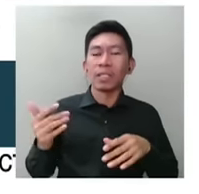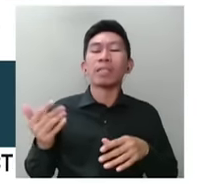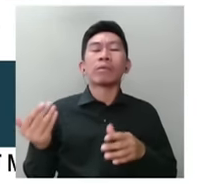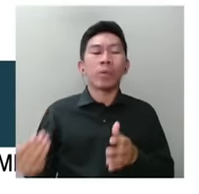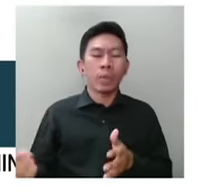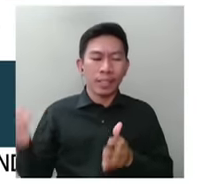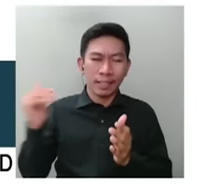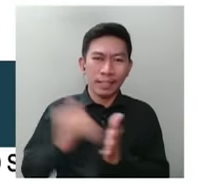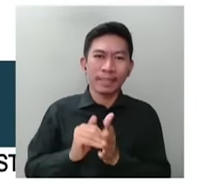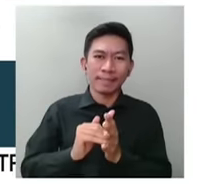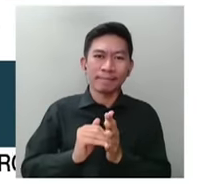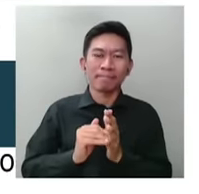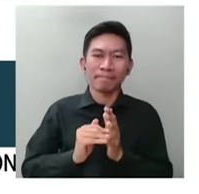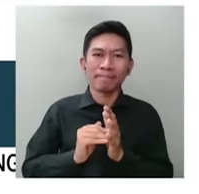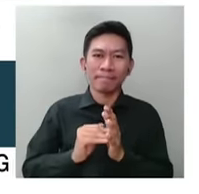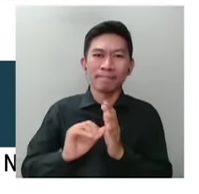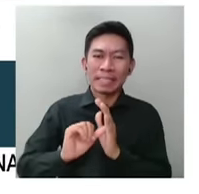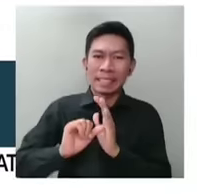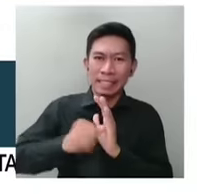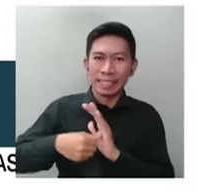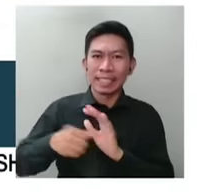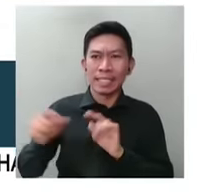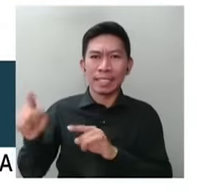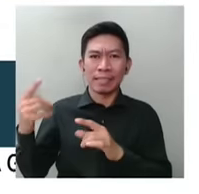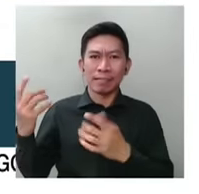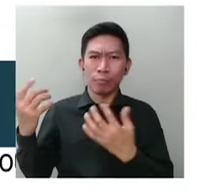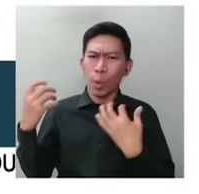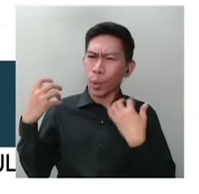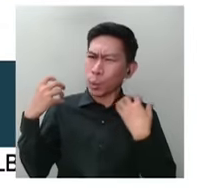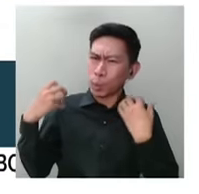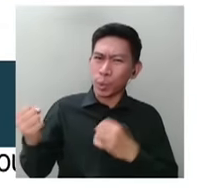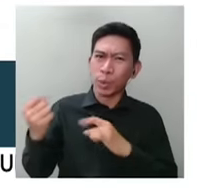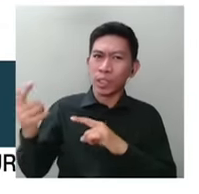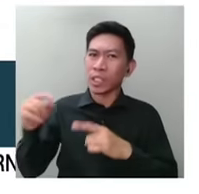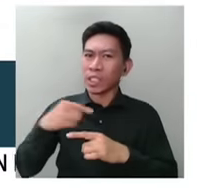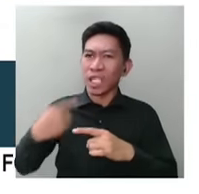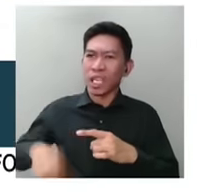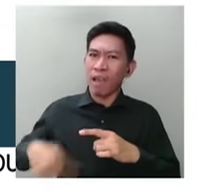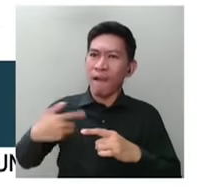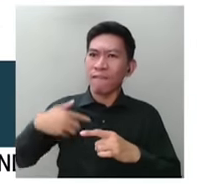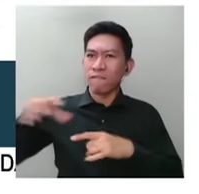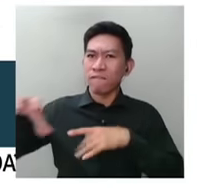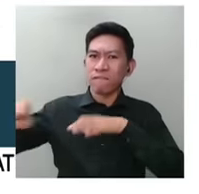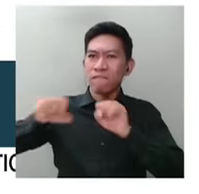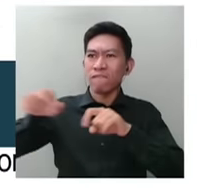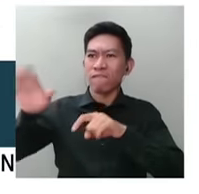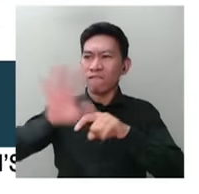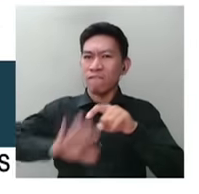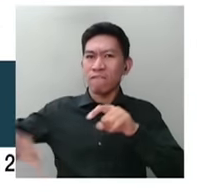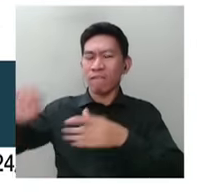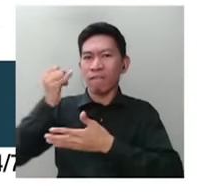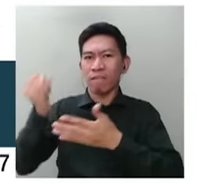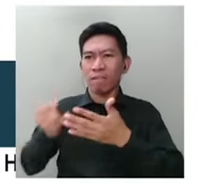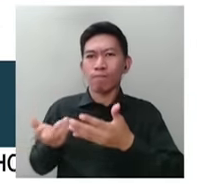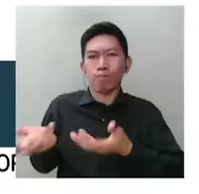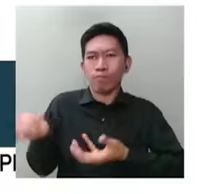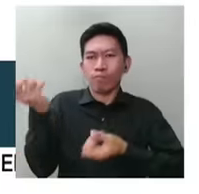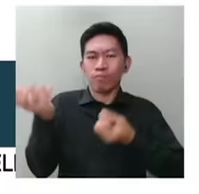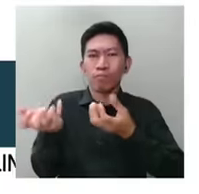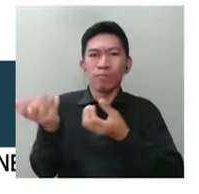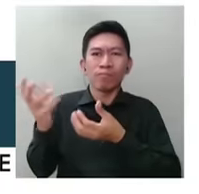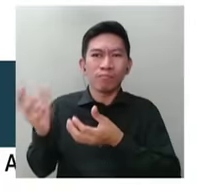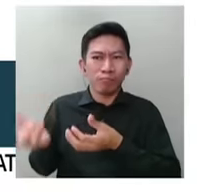reflection of how aggressive China is when it comes to its maritime claims. Yeah. Not only maritime claims,